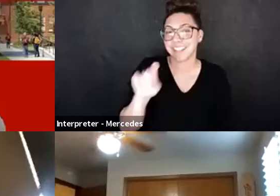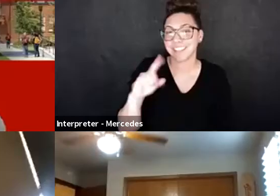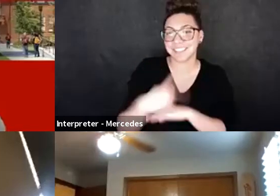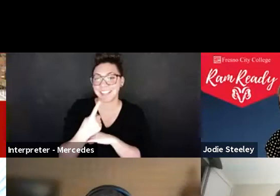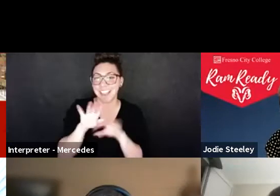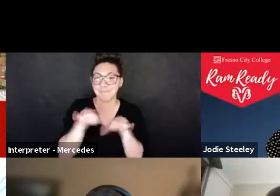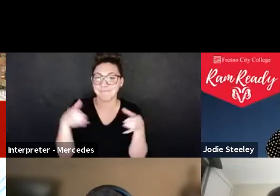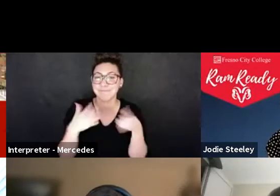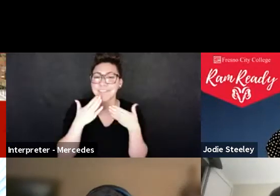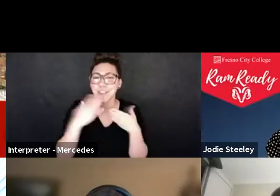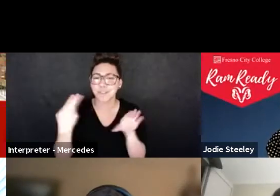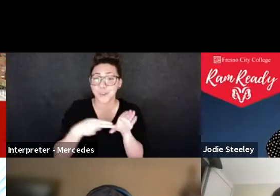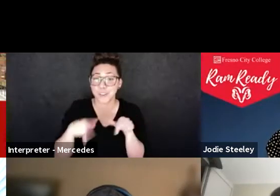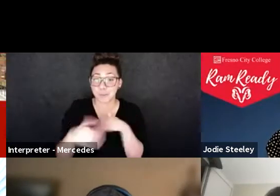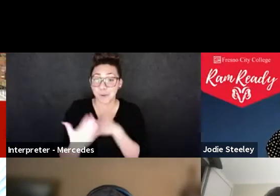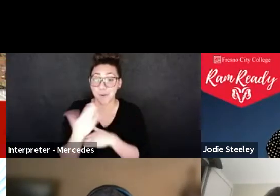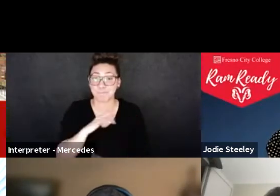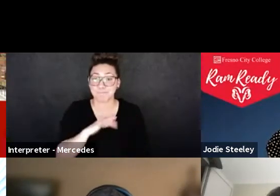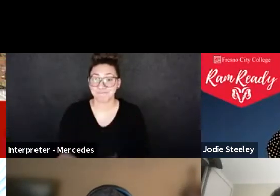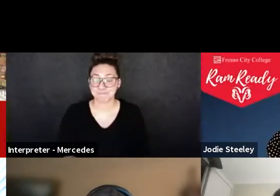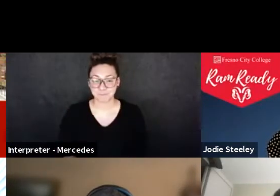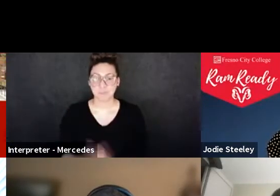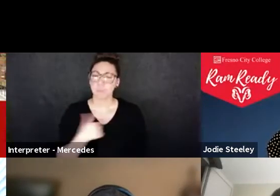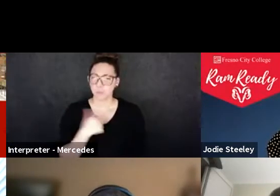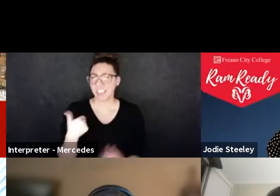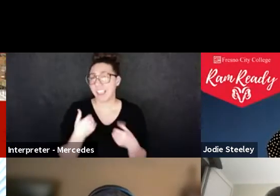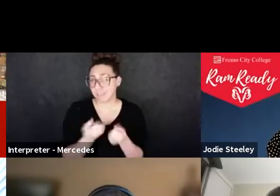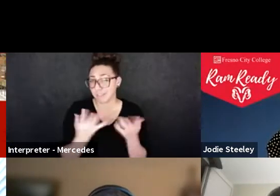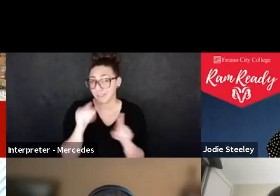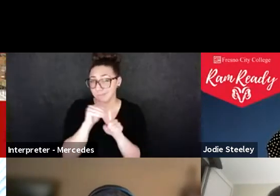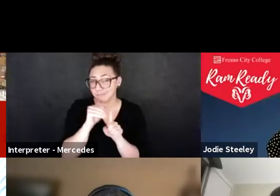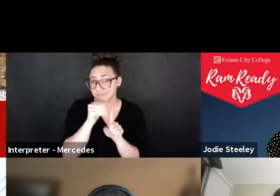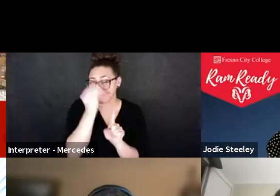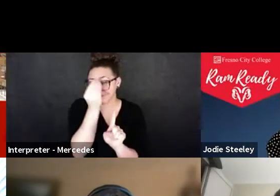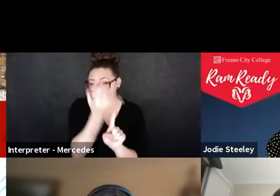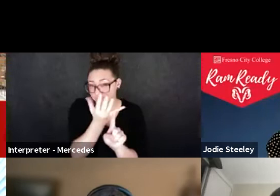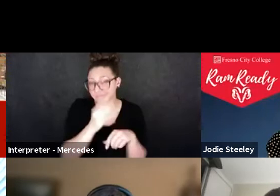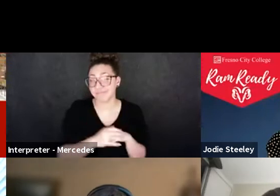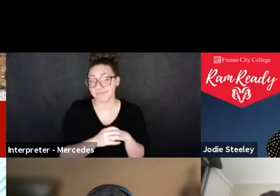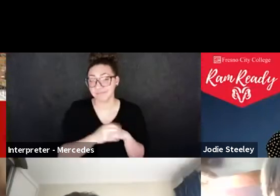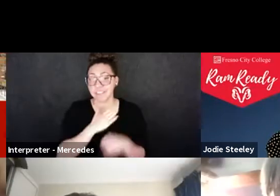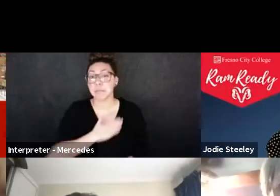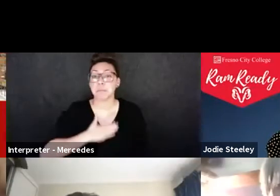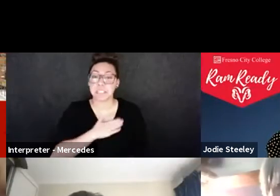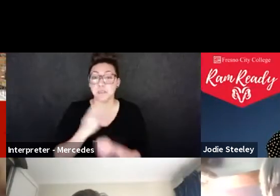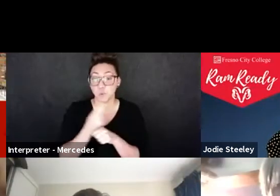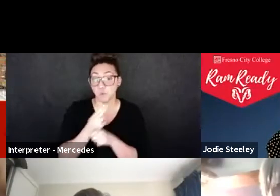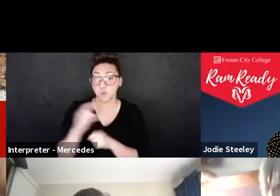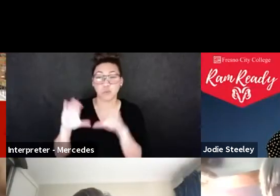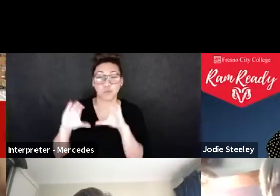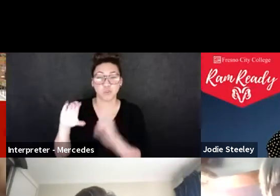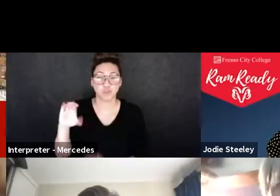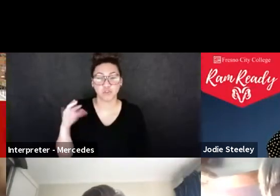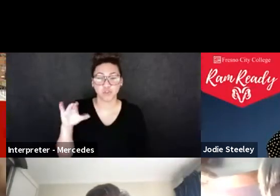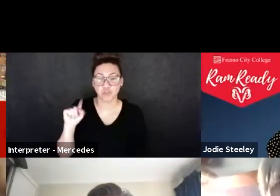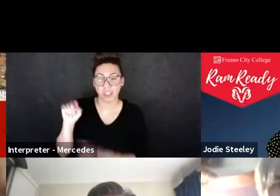for joining us this morning. We do have a few housekeeping reminders. Please utilize our chat function for